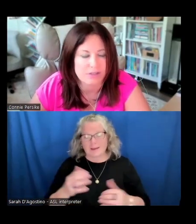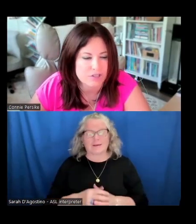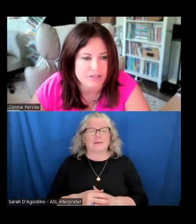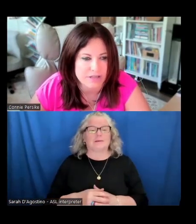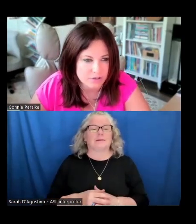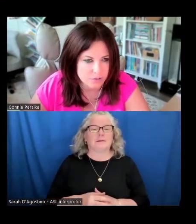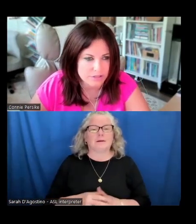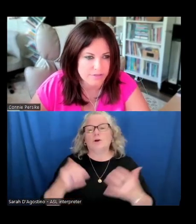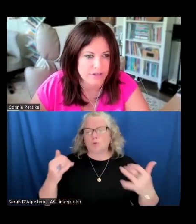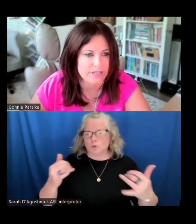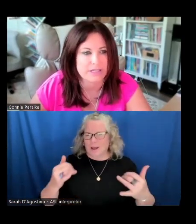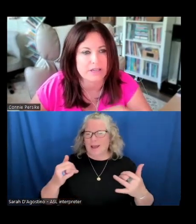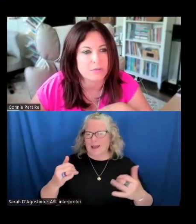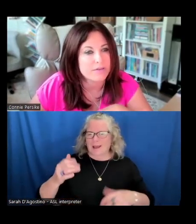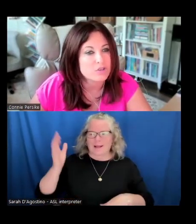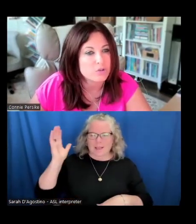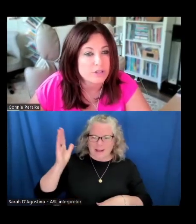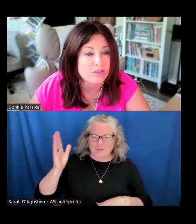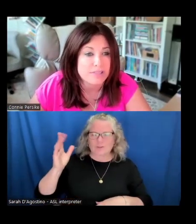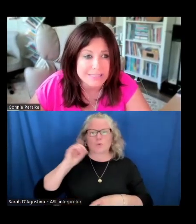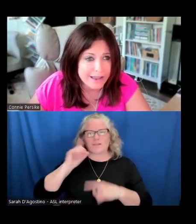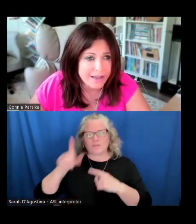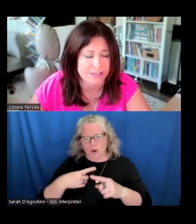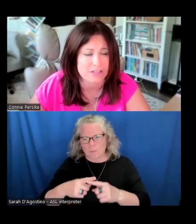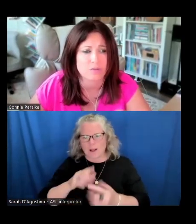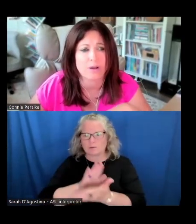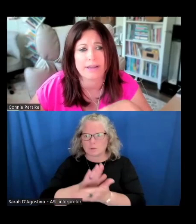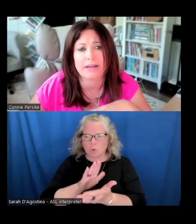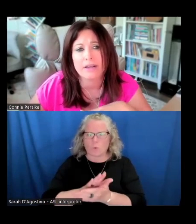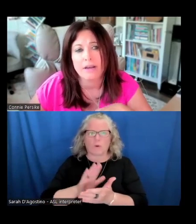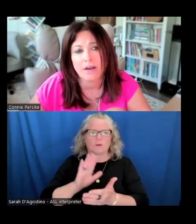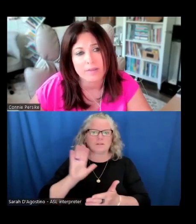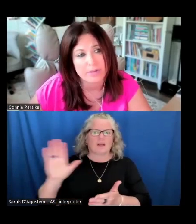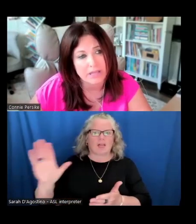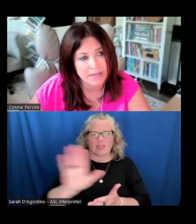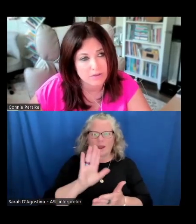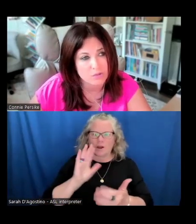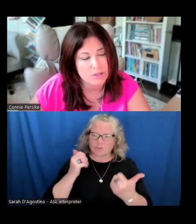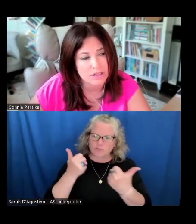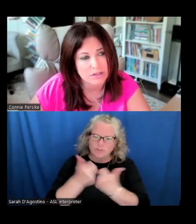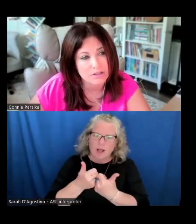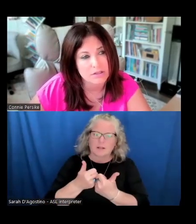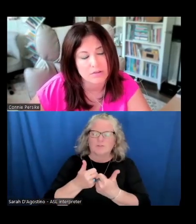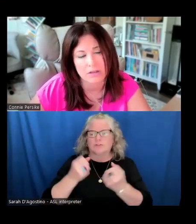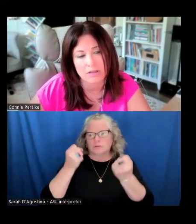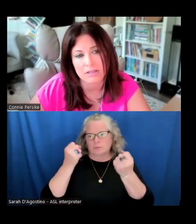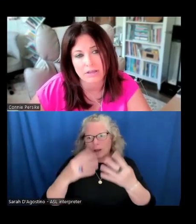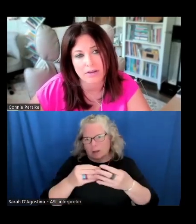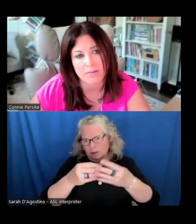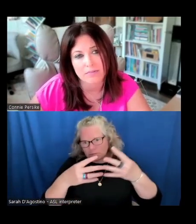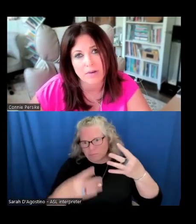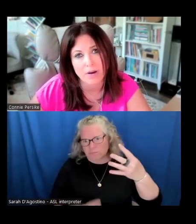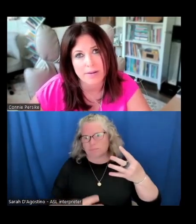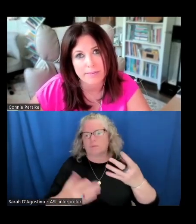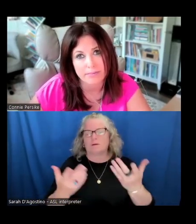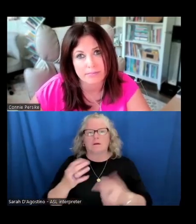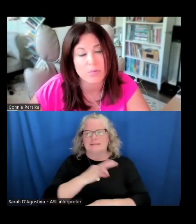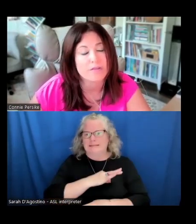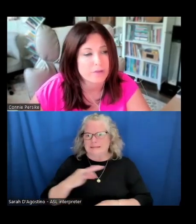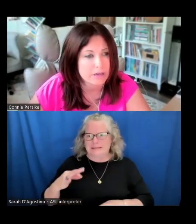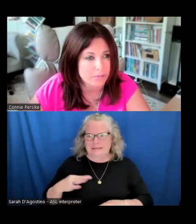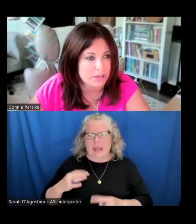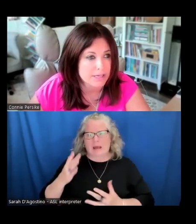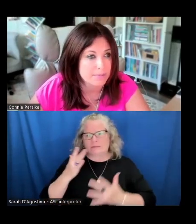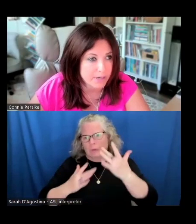the challenges that schools are facing. We have a shortage of staff nationwide. The behaviors we're seeing in students are